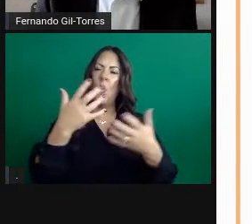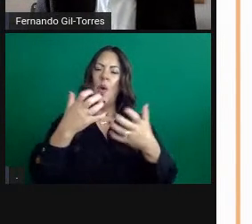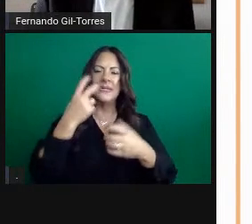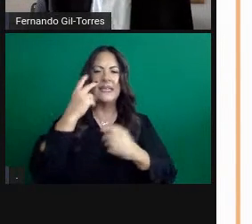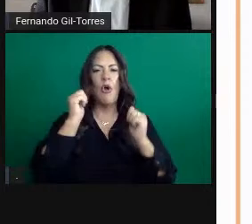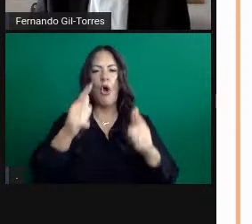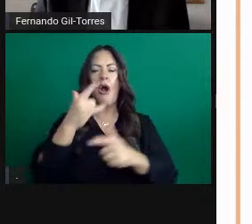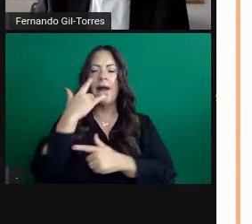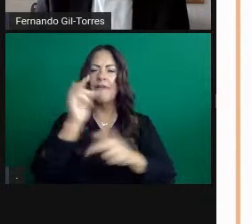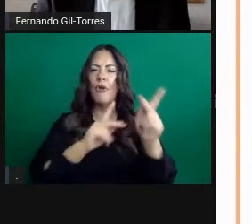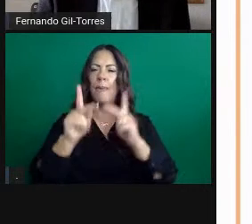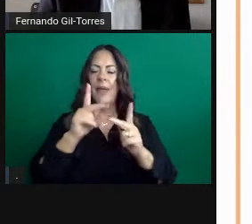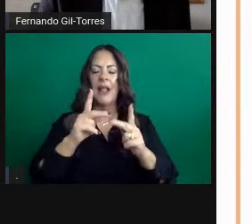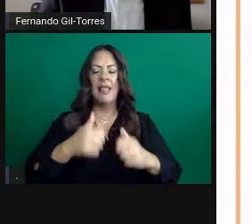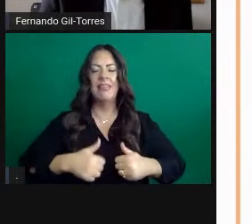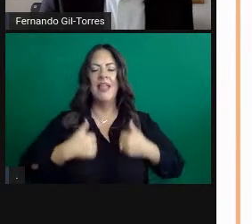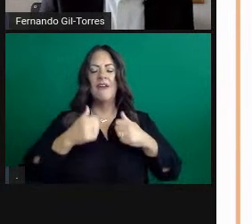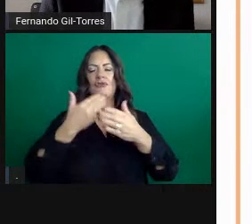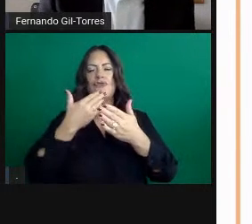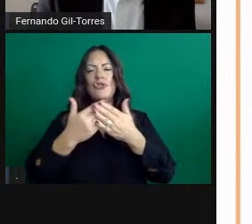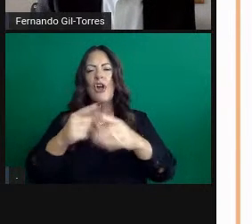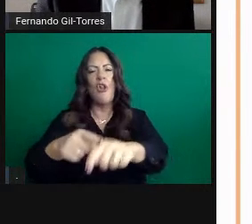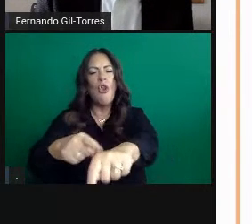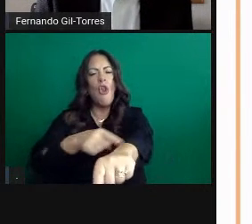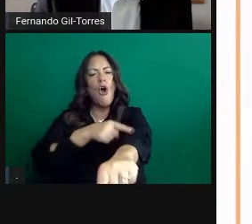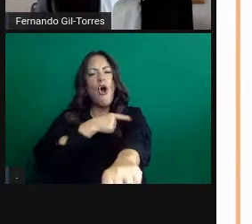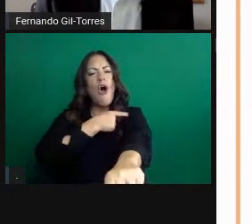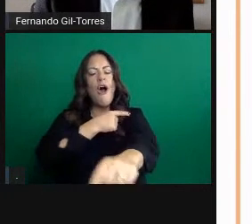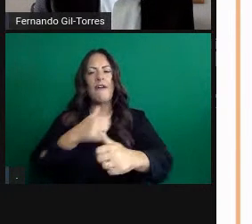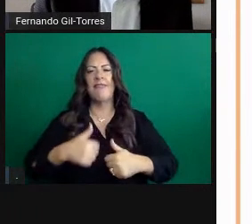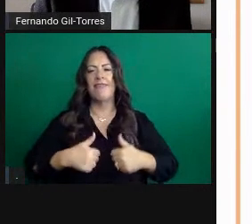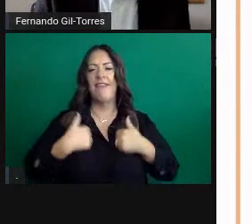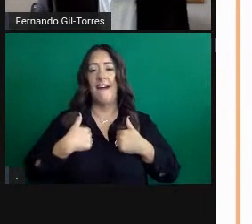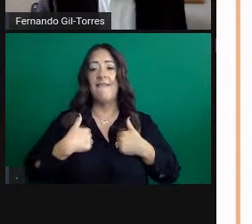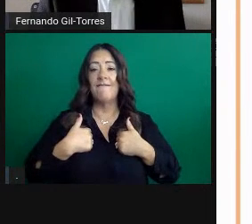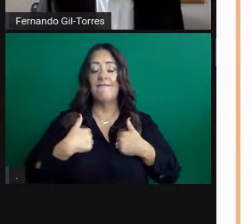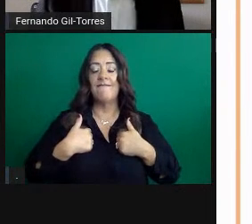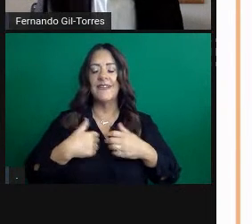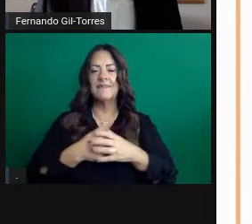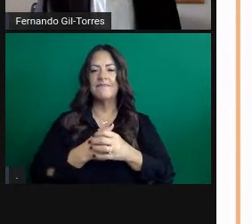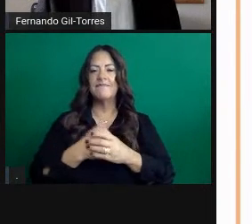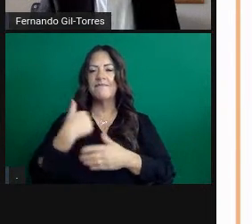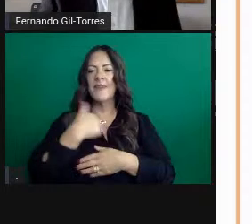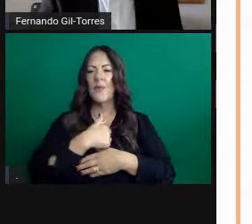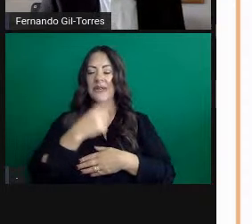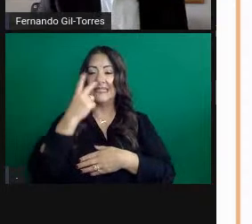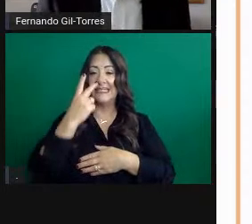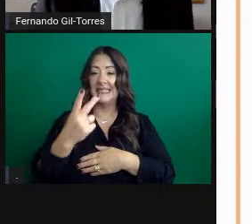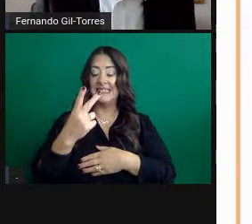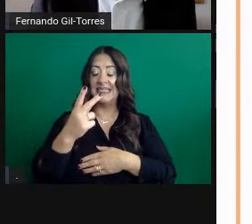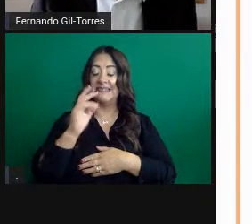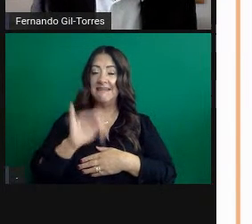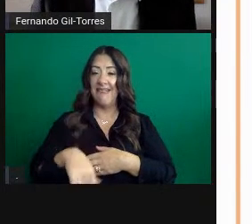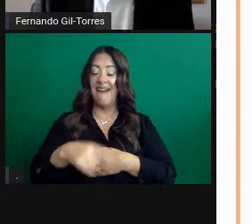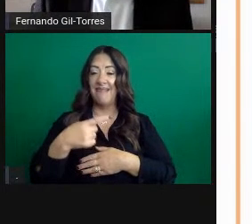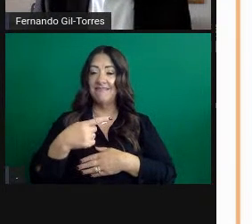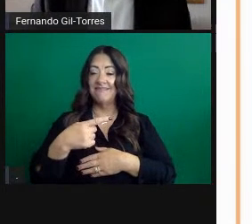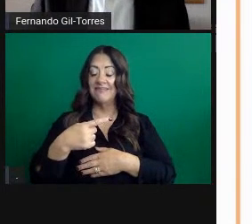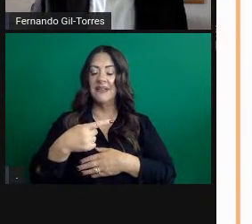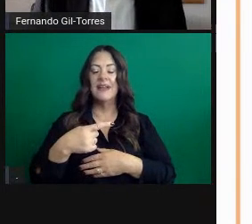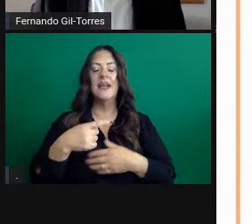life. In part, we now have this wonderful longevity dividend opportunity to live longer than ever